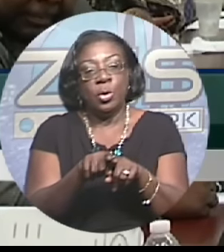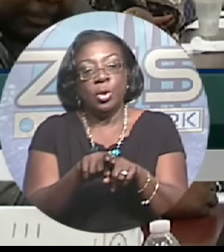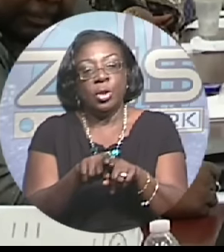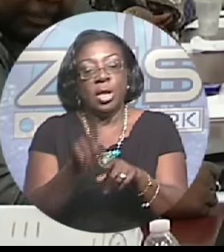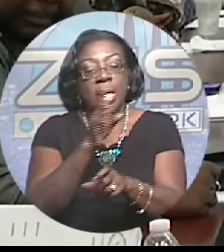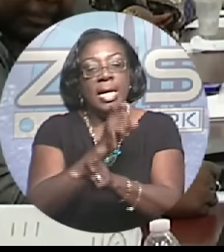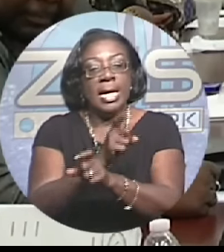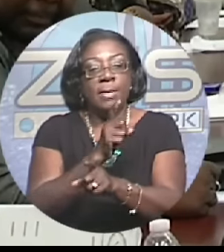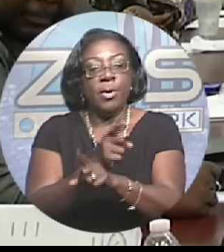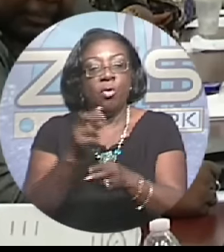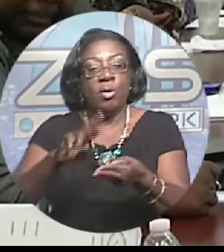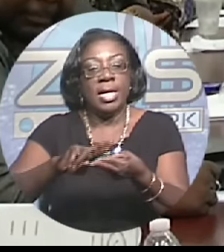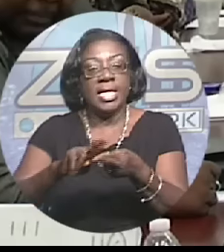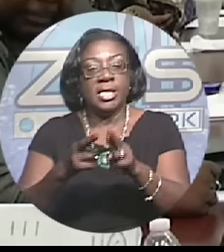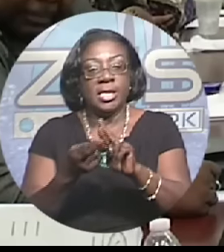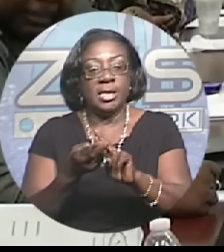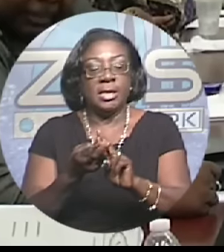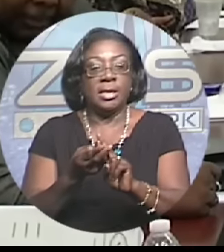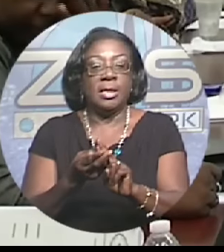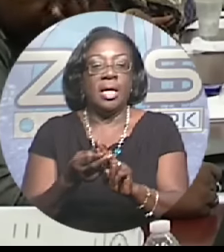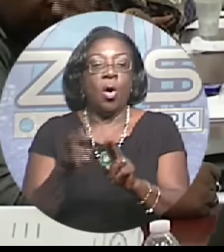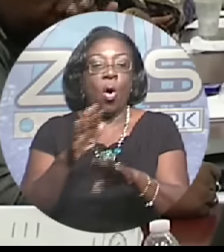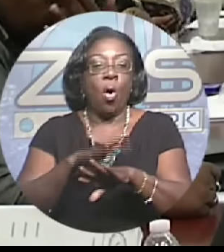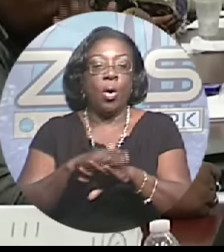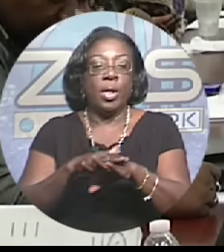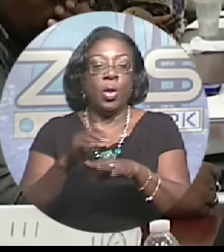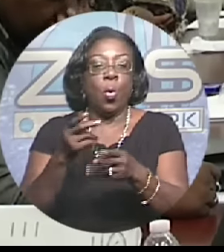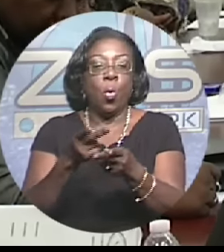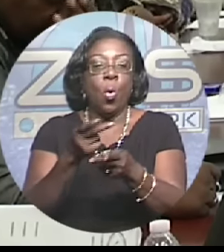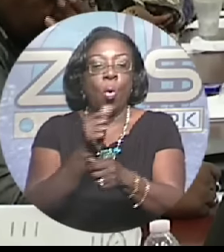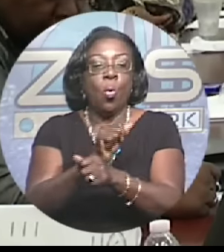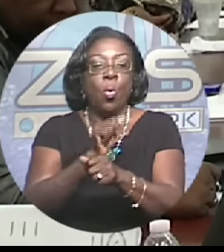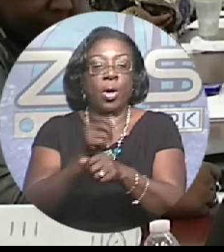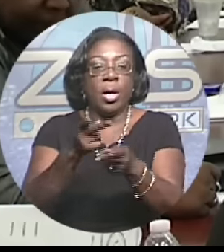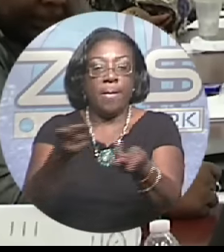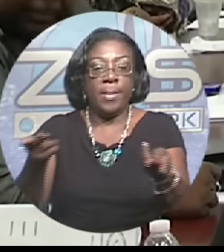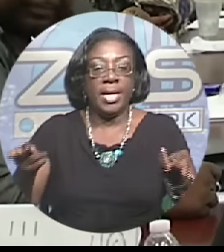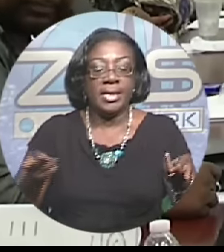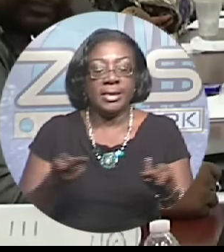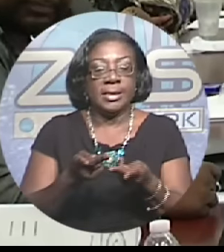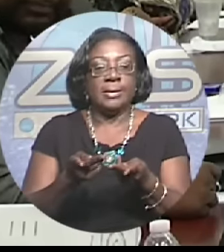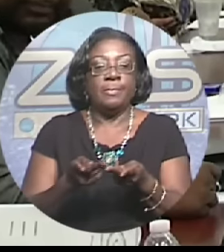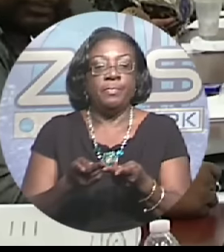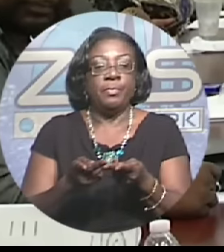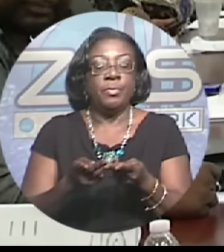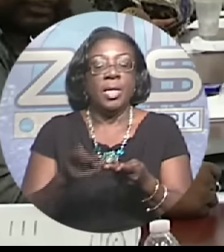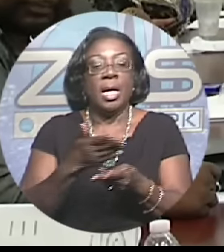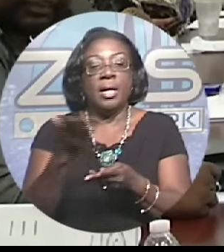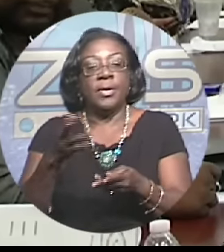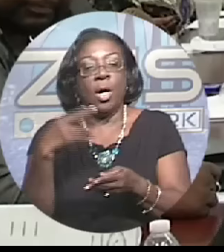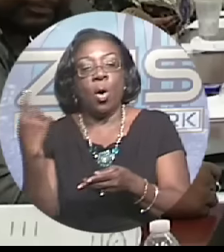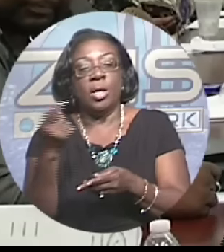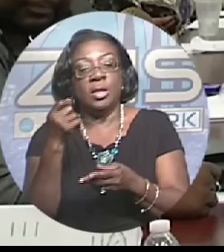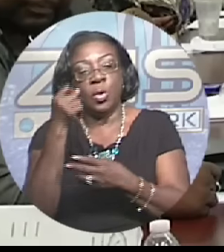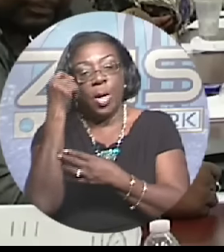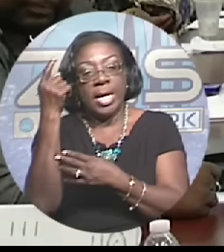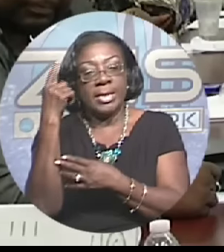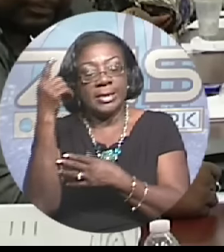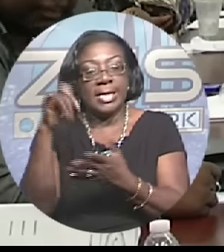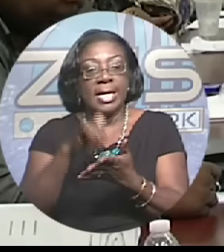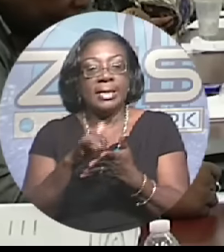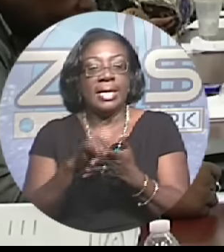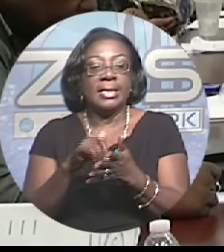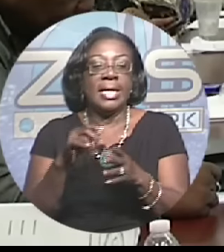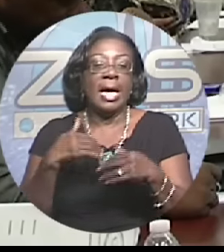labor relations and the workforce at the workplace. And they will also understand that they have